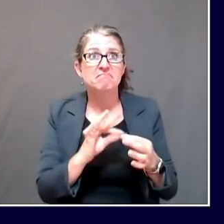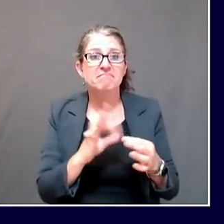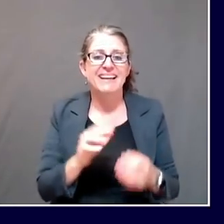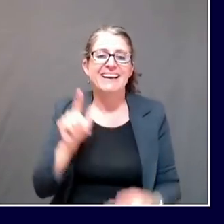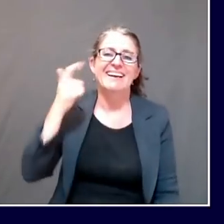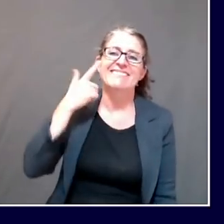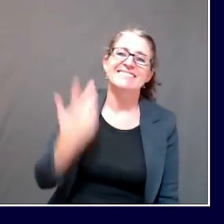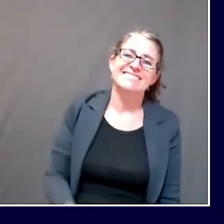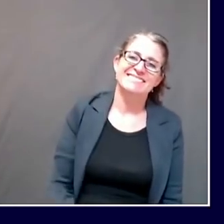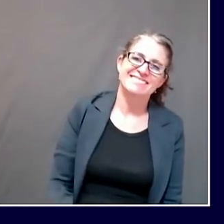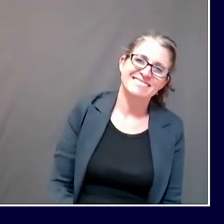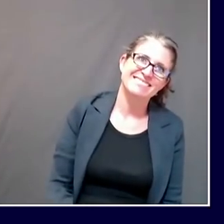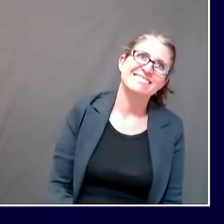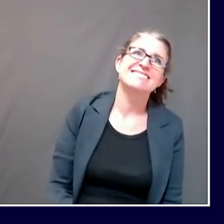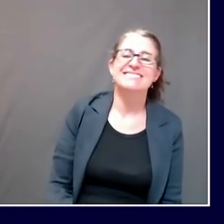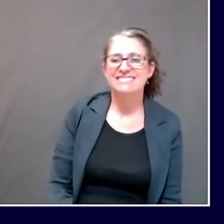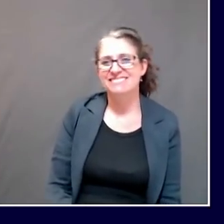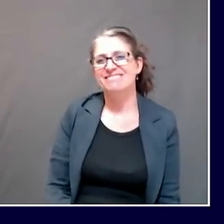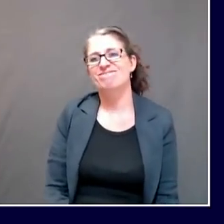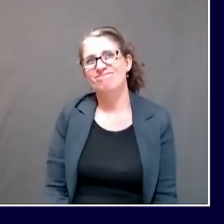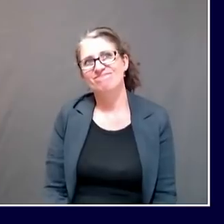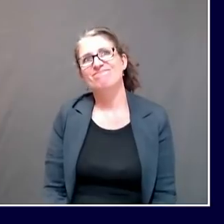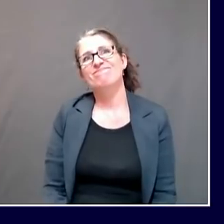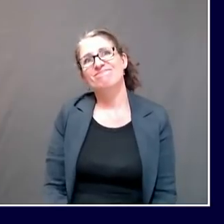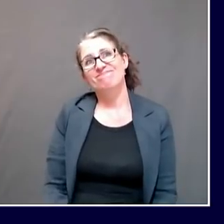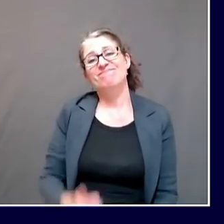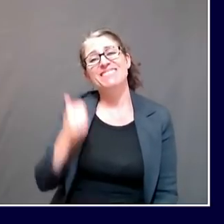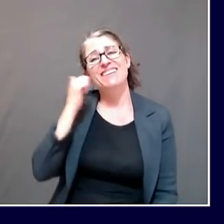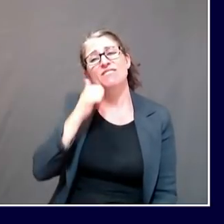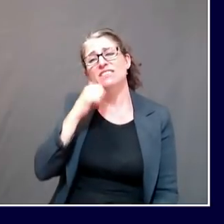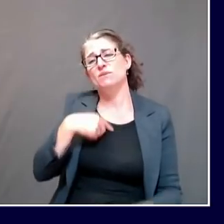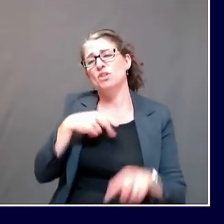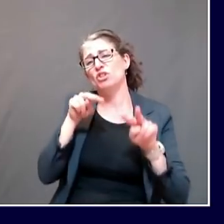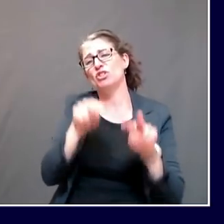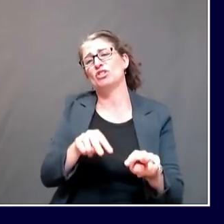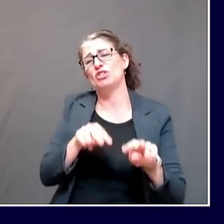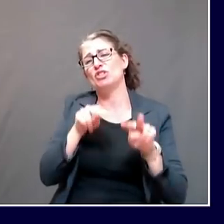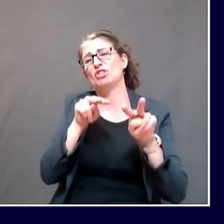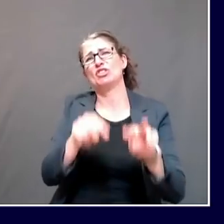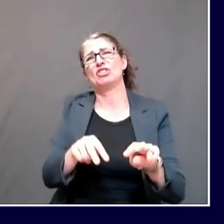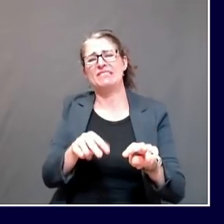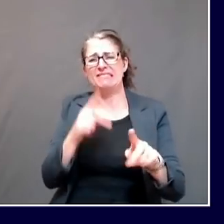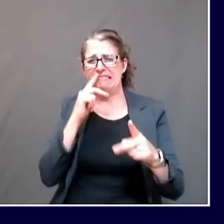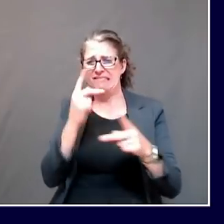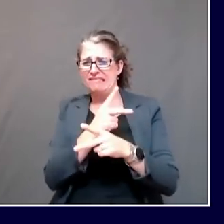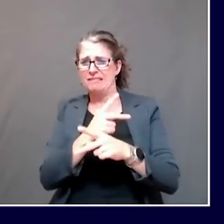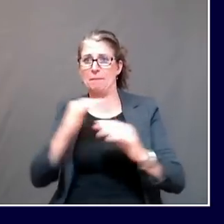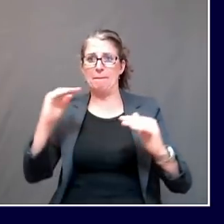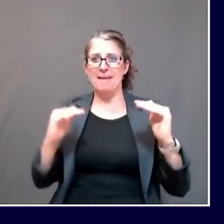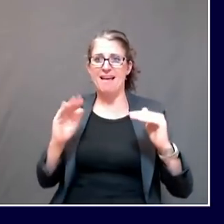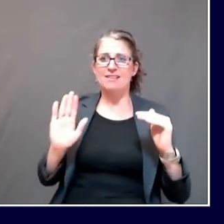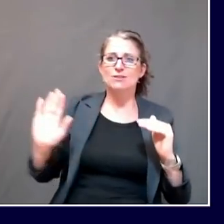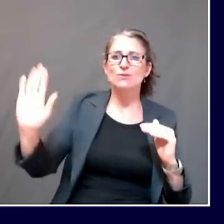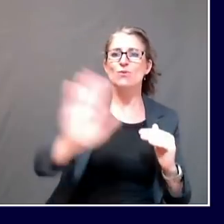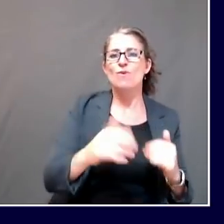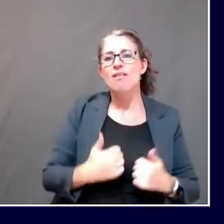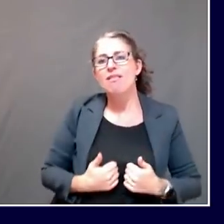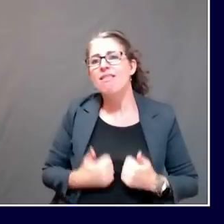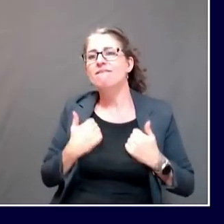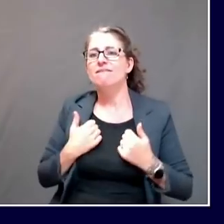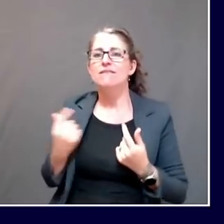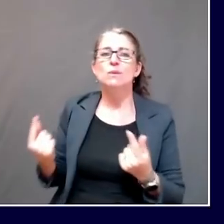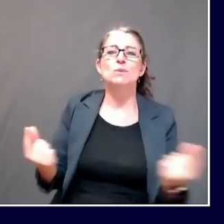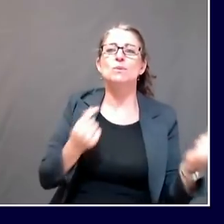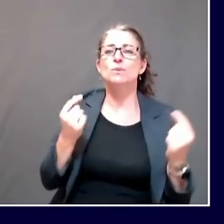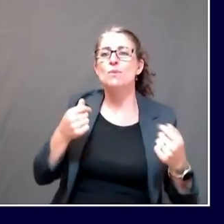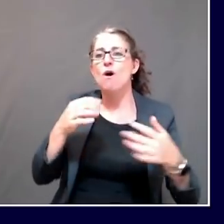we're trying to balance things every day. We look at the data every day, every week. There will be a move towards more indoor gatherings,